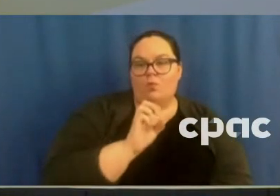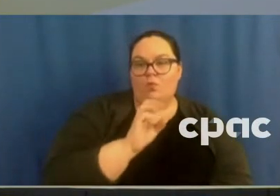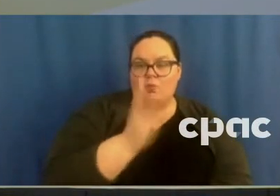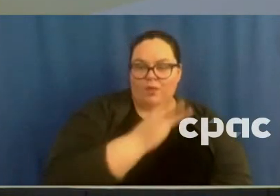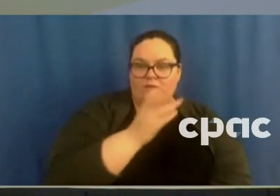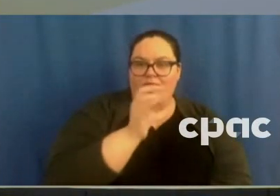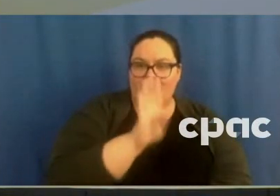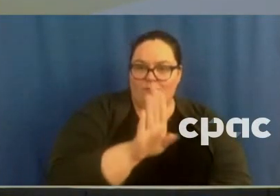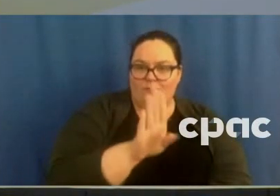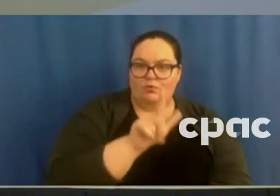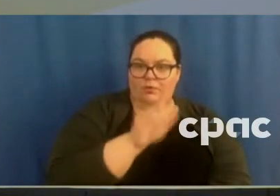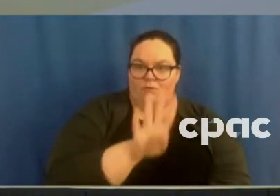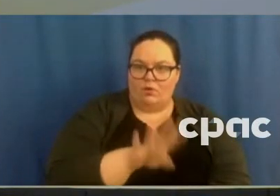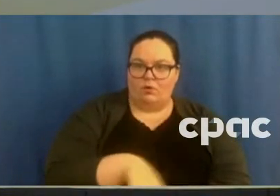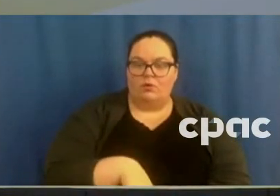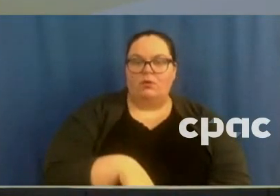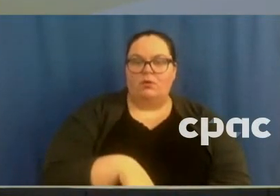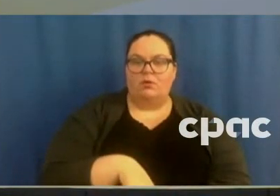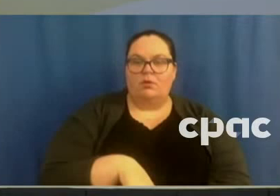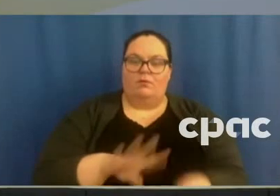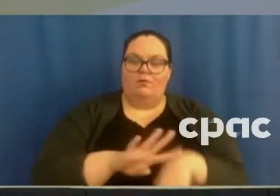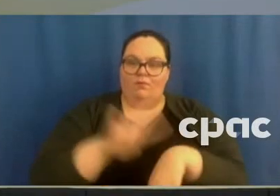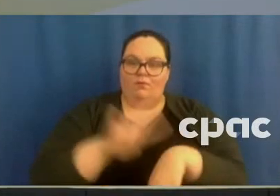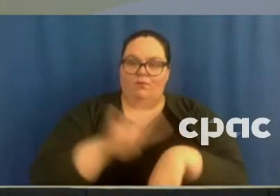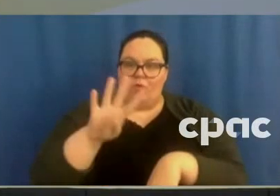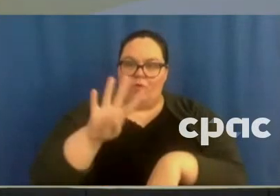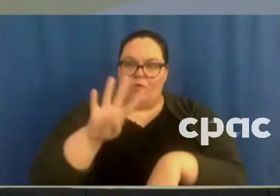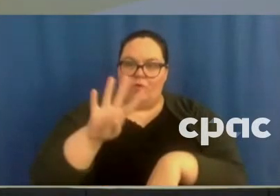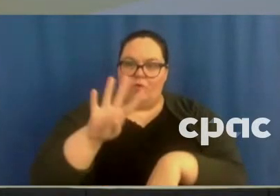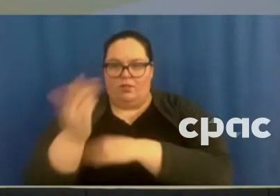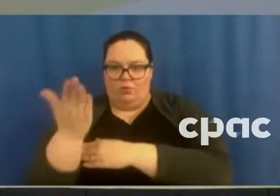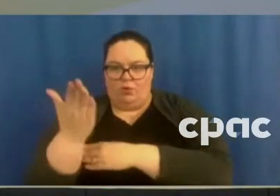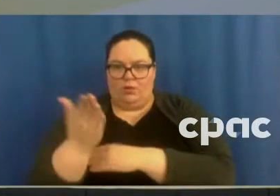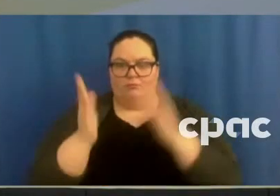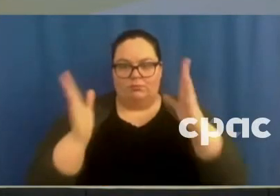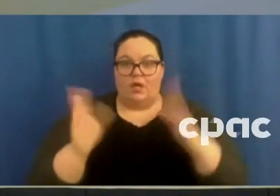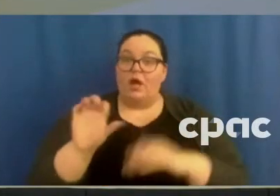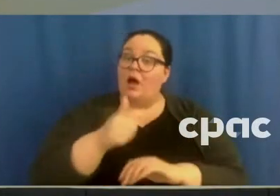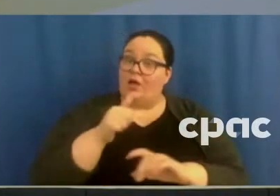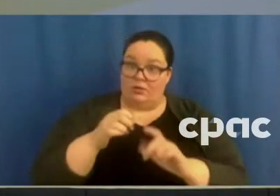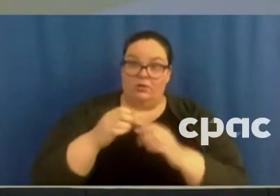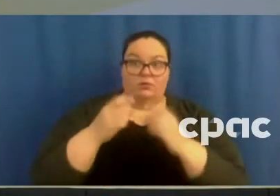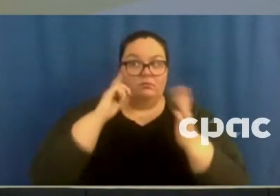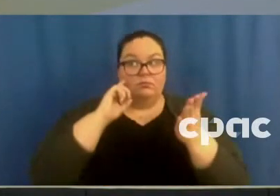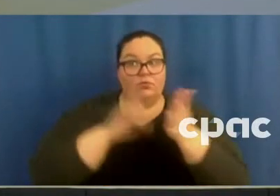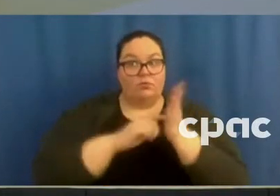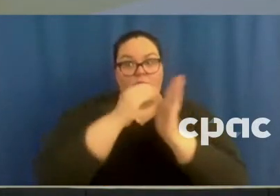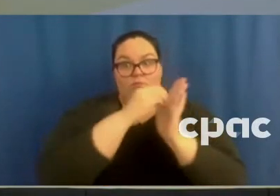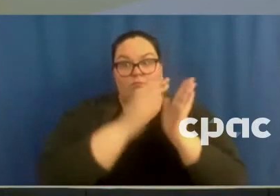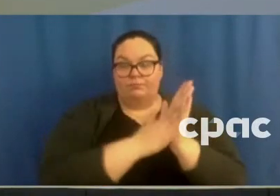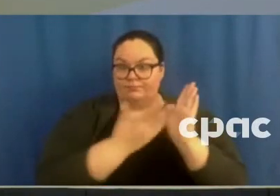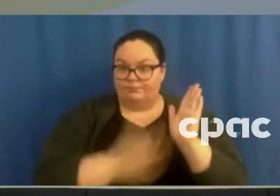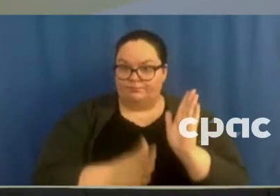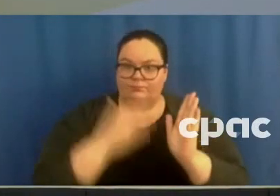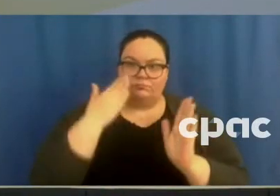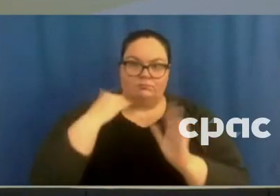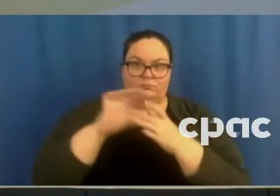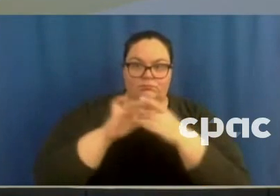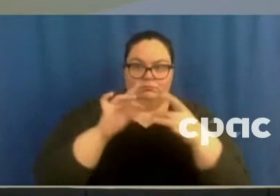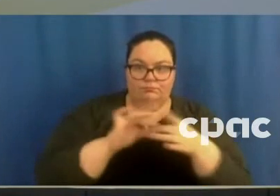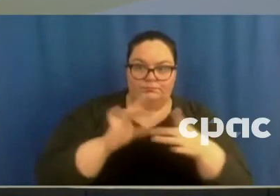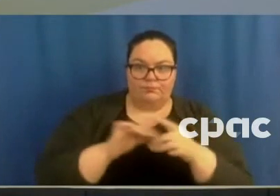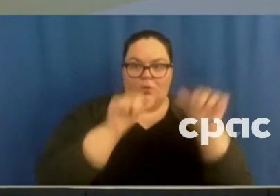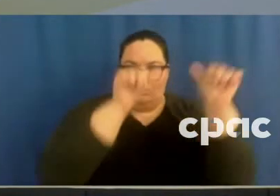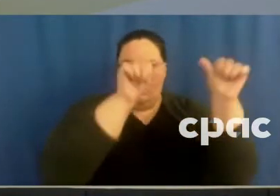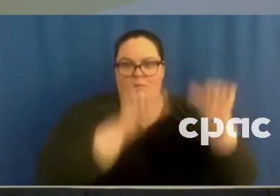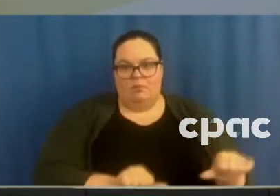and 1 a.m. I know there are other public notifications that we've mentioned in the last couple of days posted on our